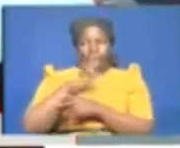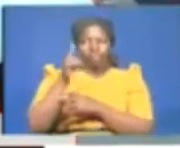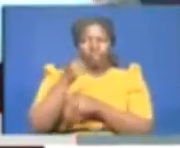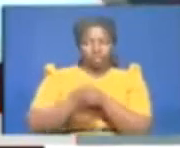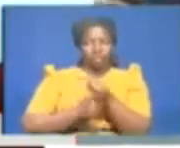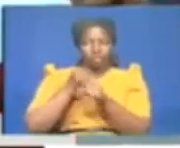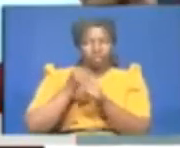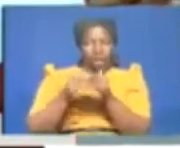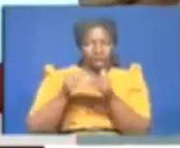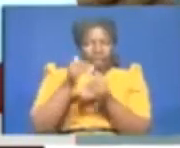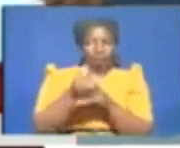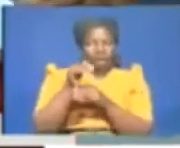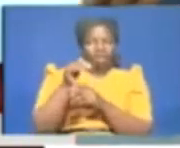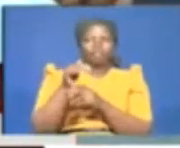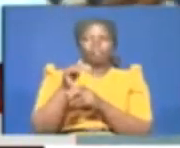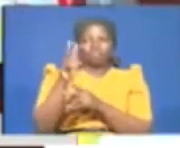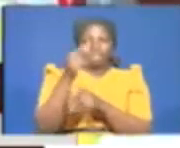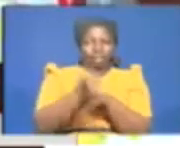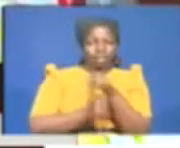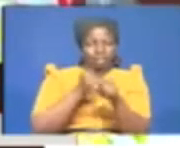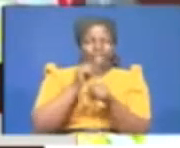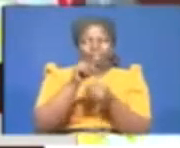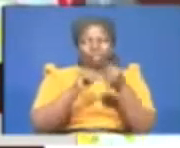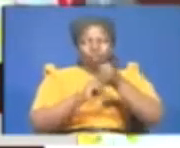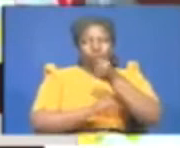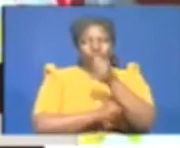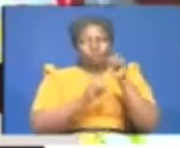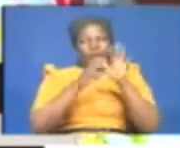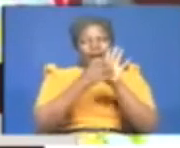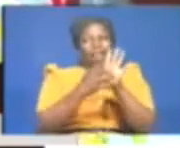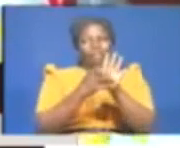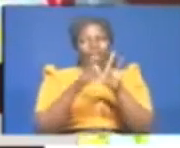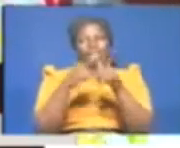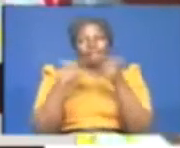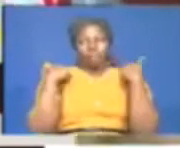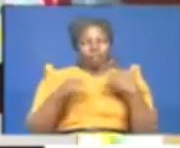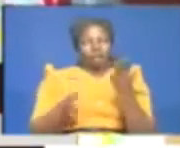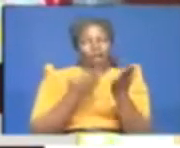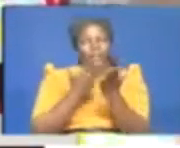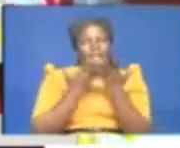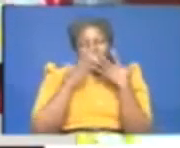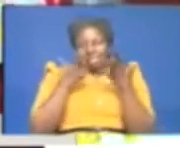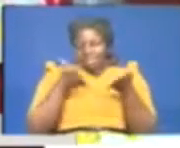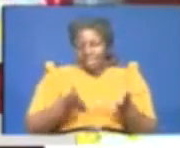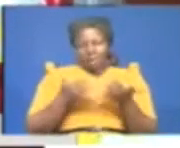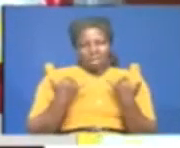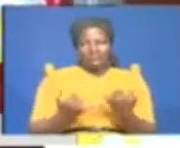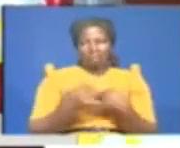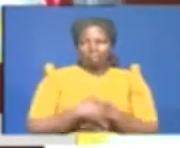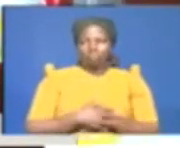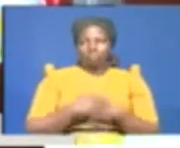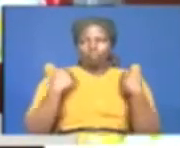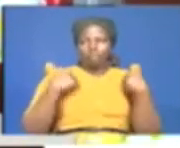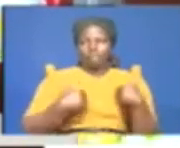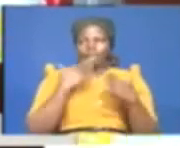through our emails, and I have applied, and currently I'm here. I'm grateful to the Chinese ambassador for giving me this chance